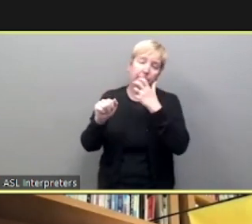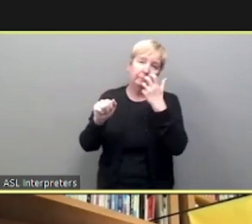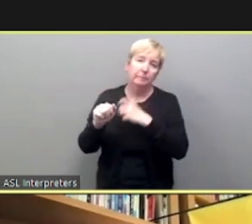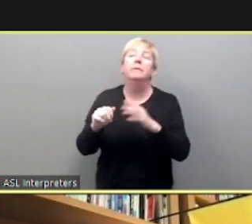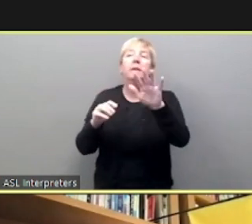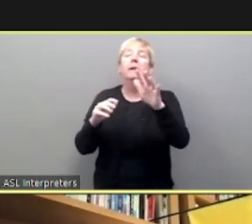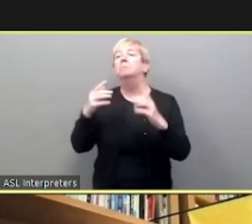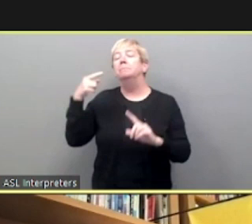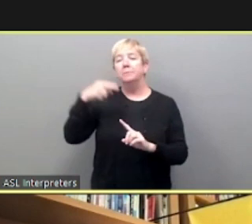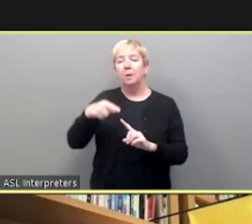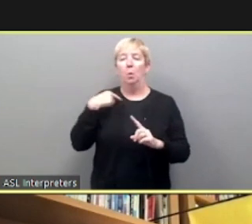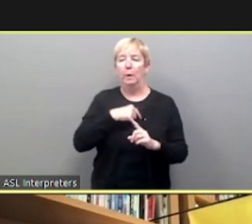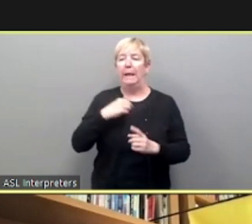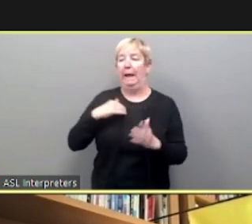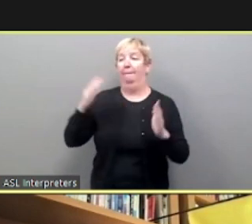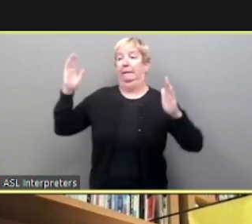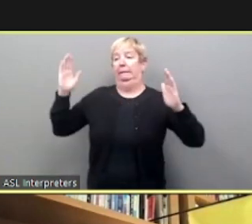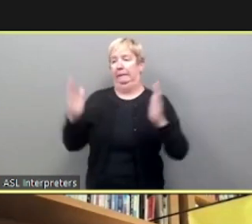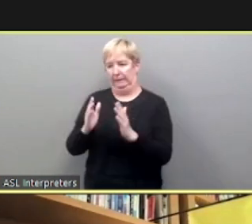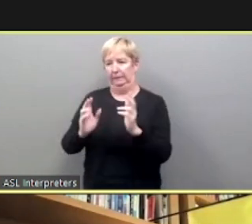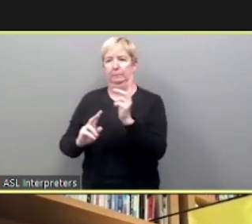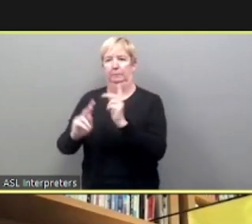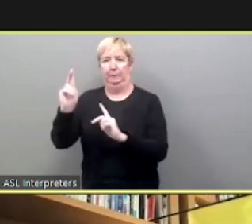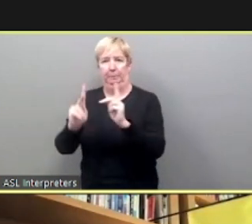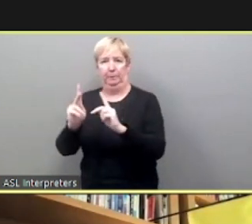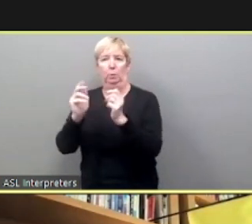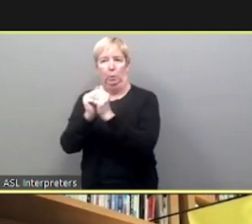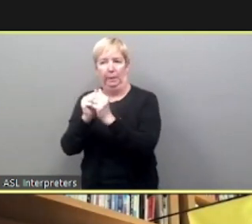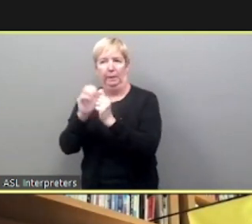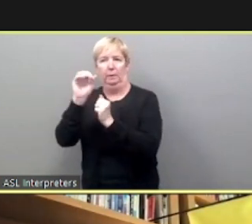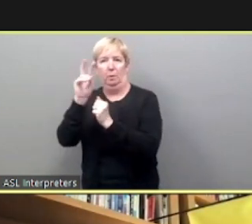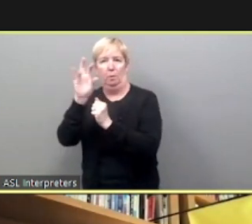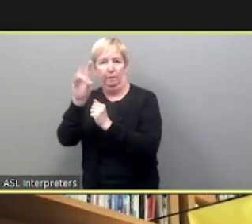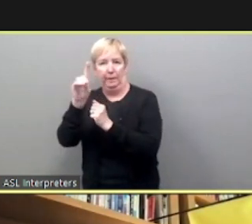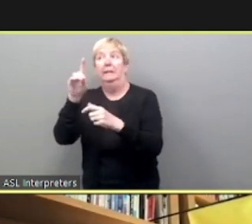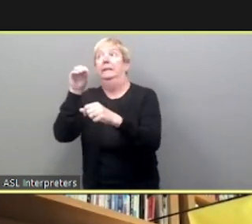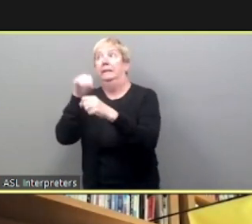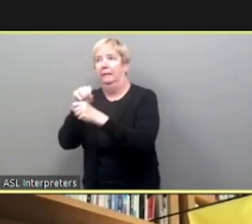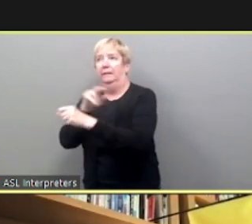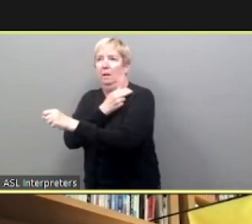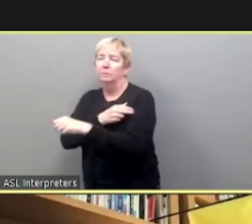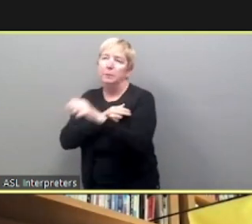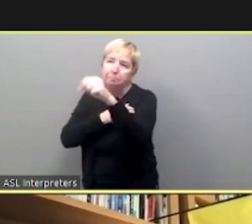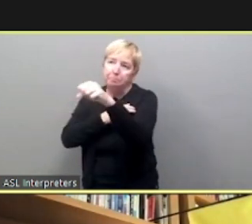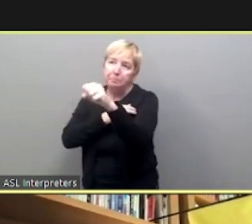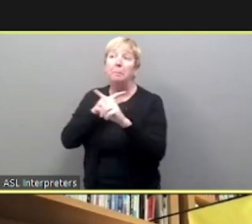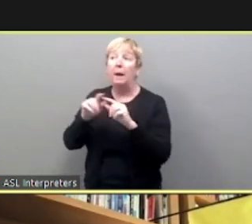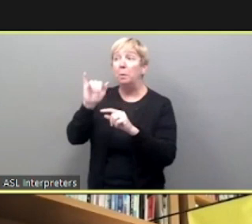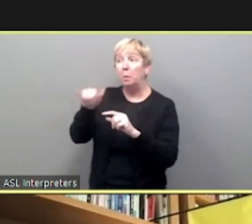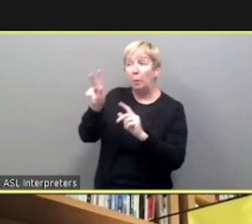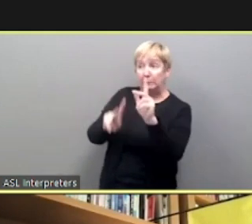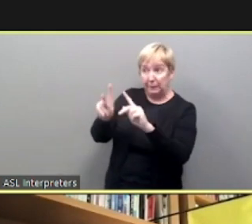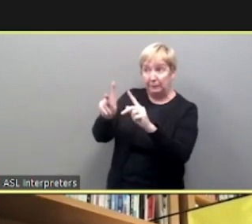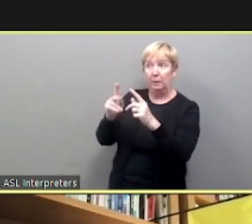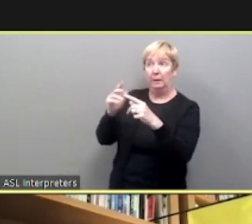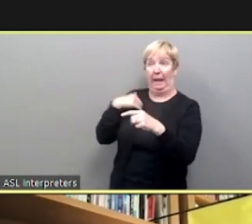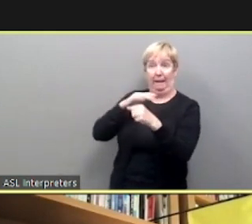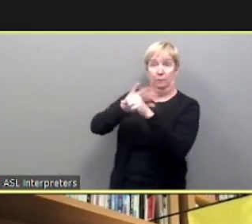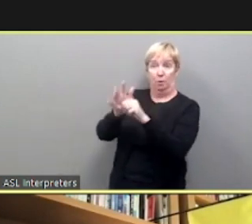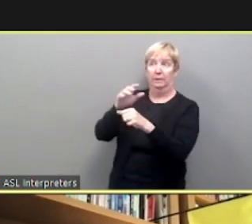less COVID patients in the hospital this time than last time. But when you look at the people who are in the hospital with